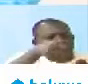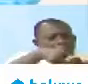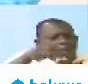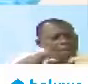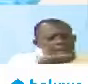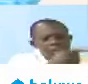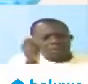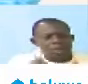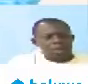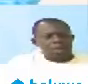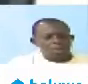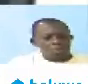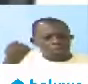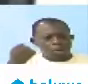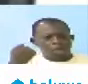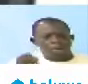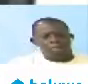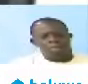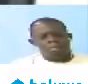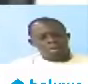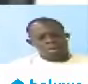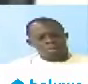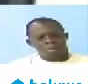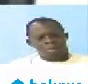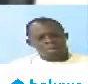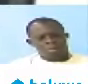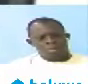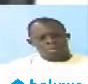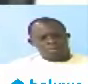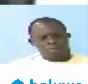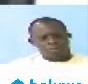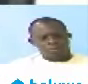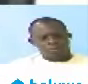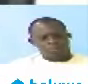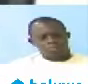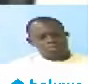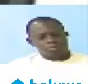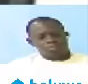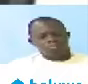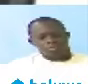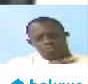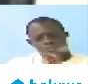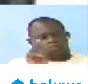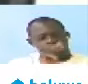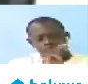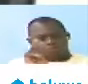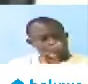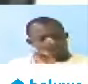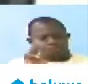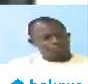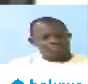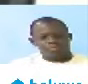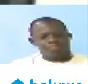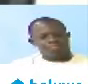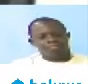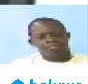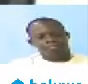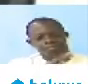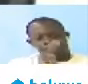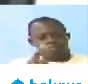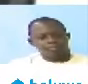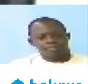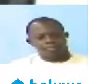kidi sifa kidol samba. Ay kodo di pour ka kidol samba. Kidol samba. Ani ma di na silo kan pour ka kidol